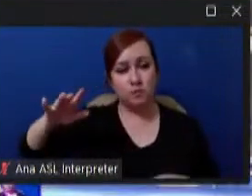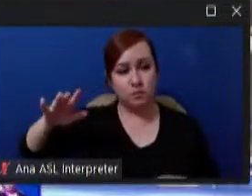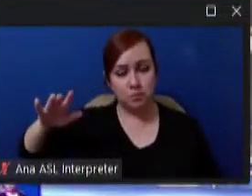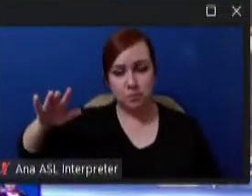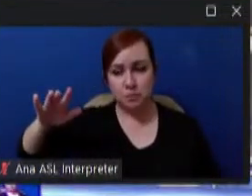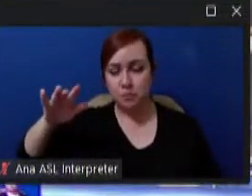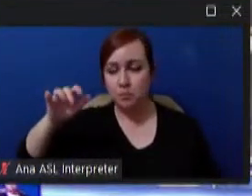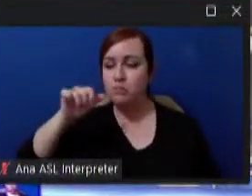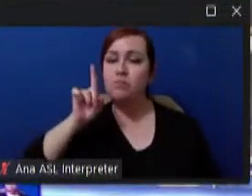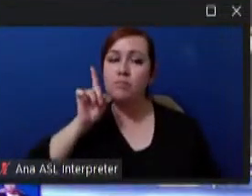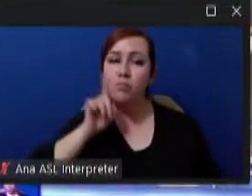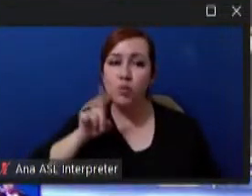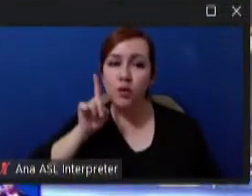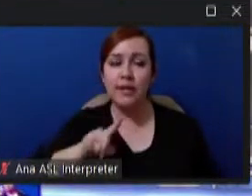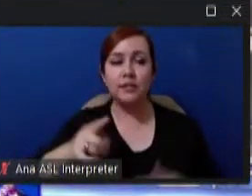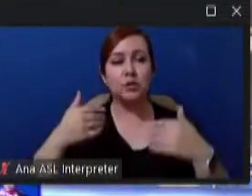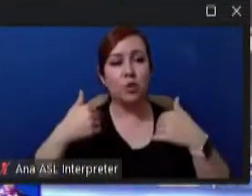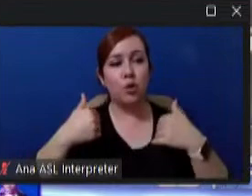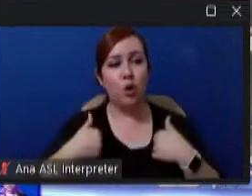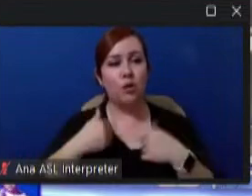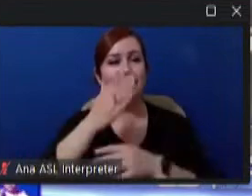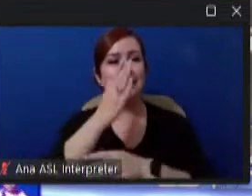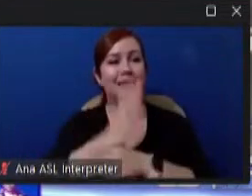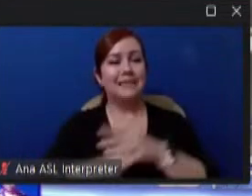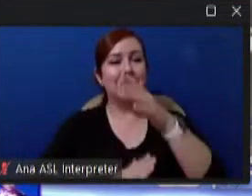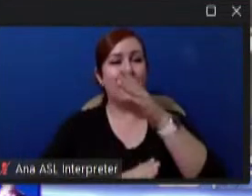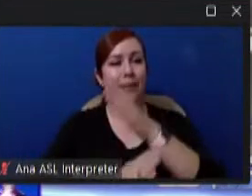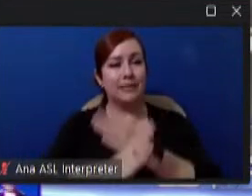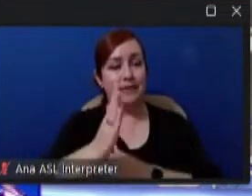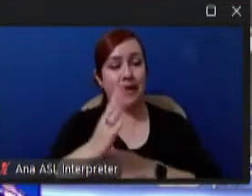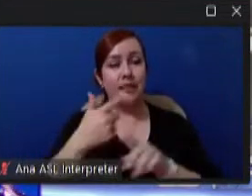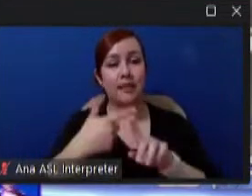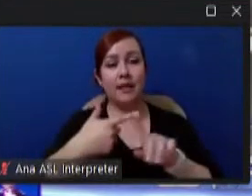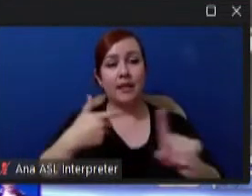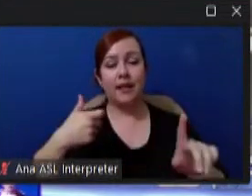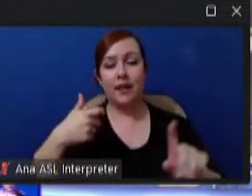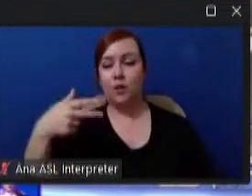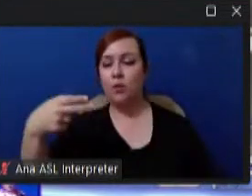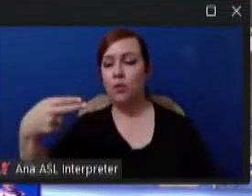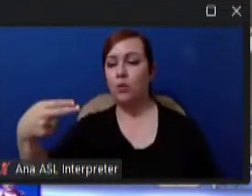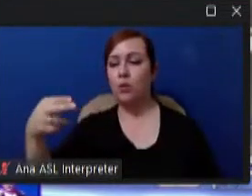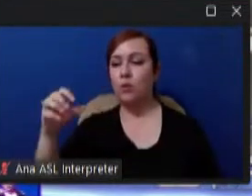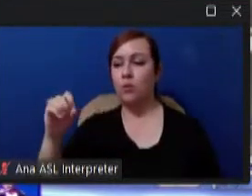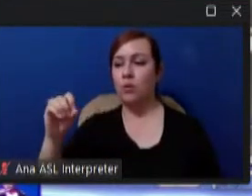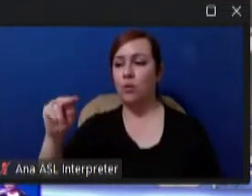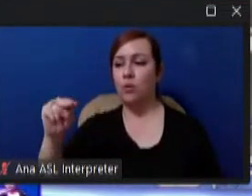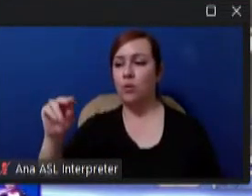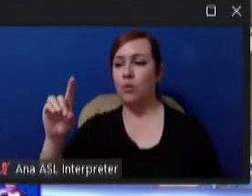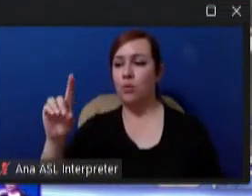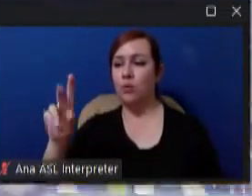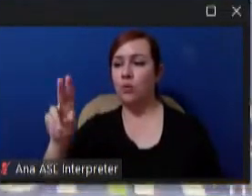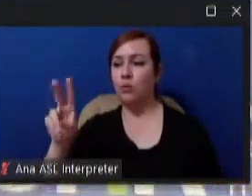Women with Disabilities in Honduras.